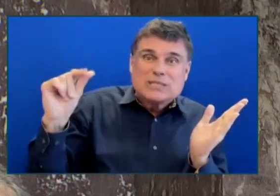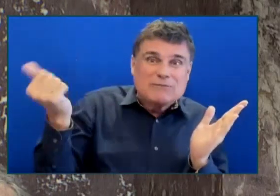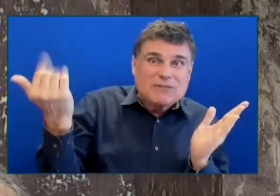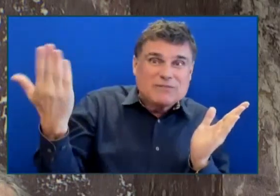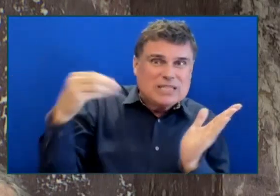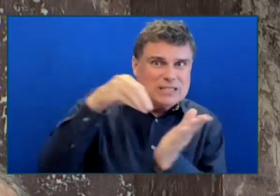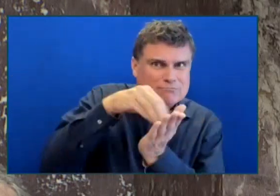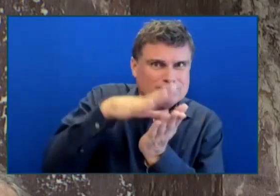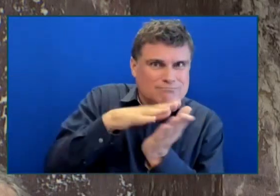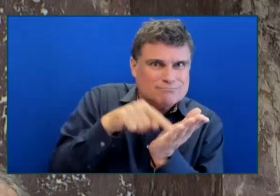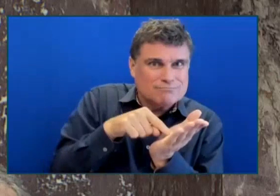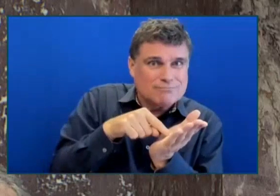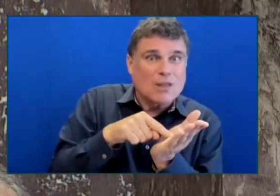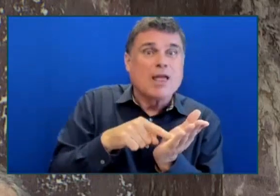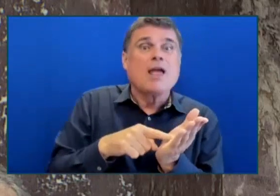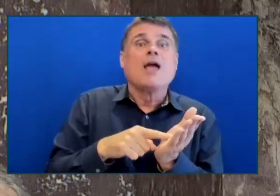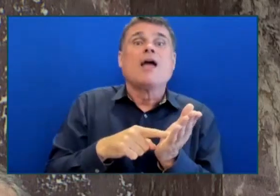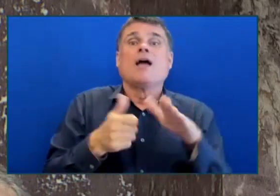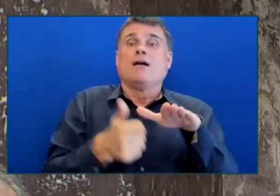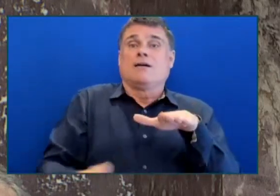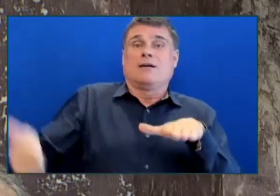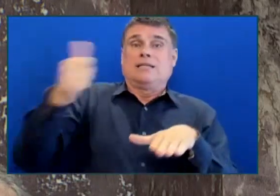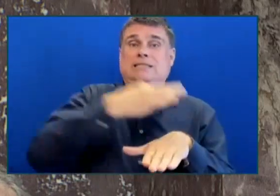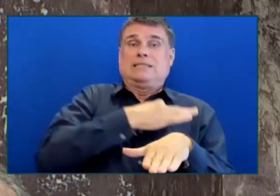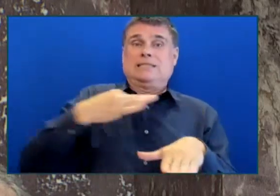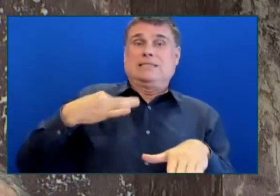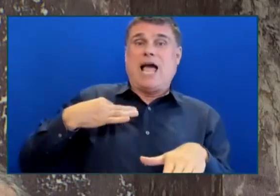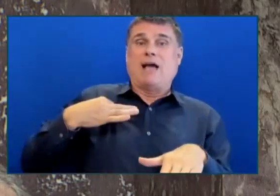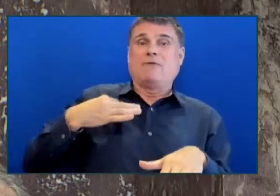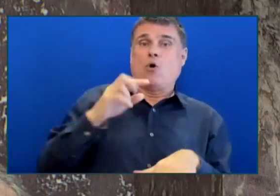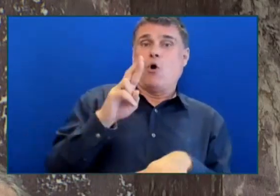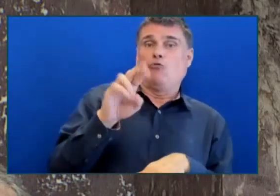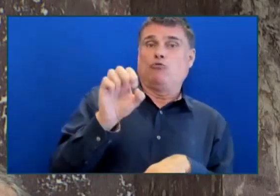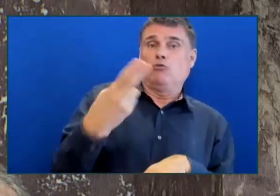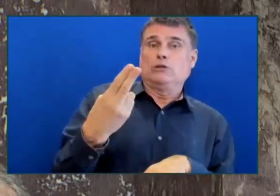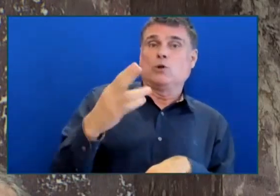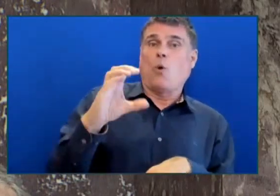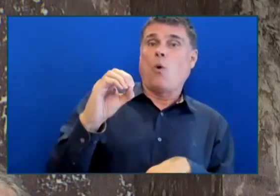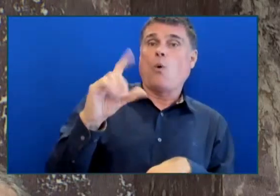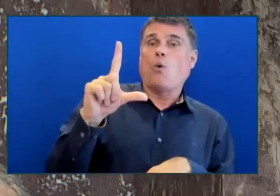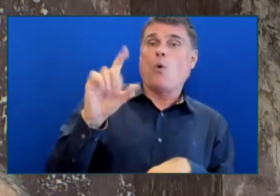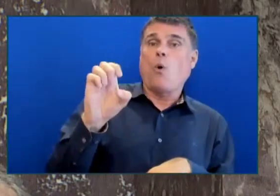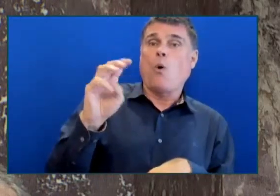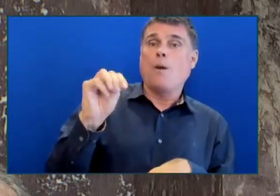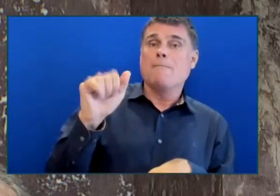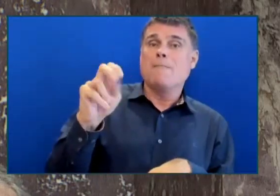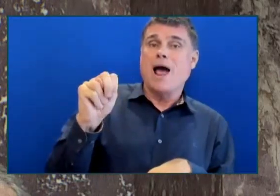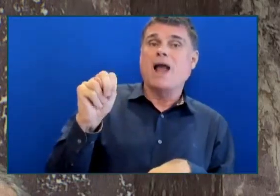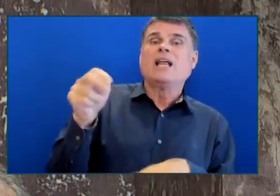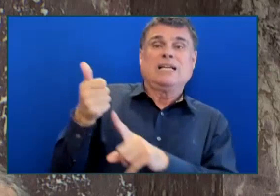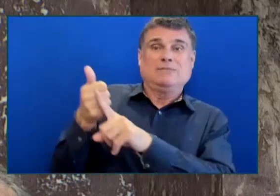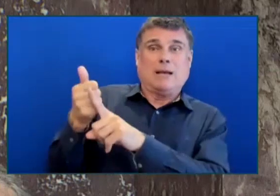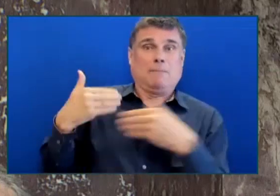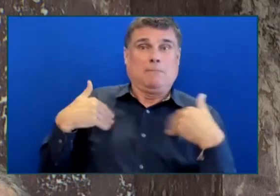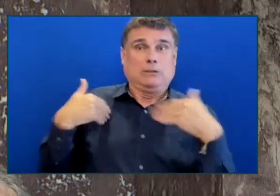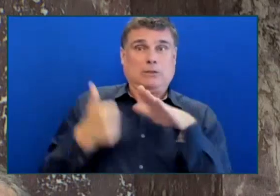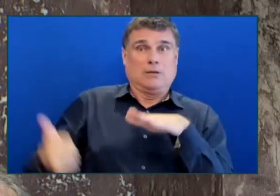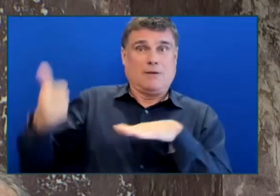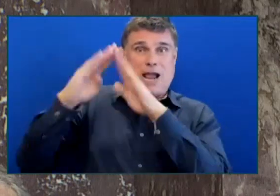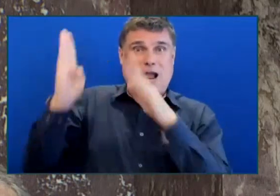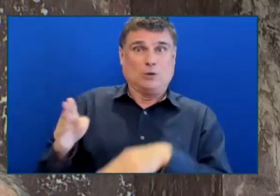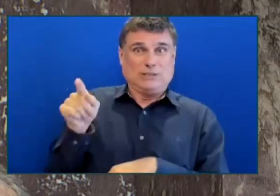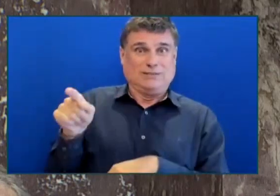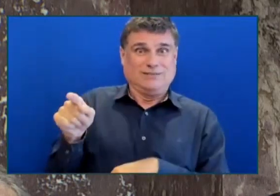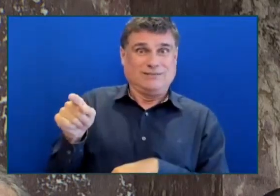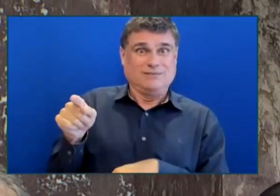Coleman, who was the Minister for BC Housing. In there, they identify conflict of interest issues. In fact,